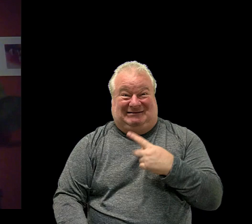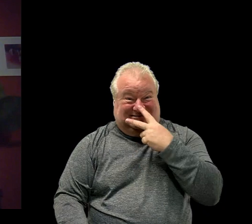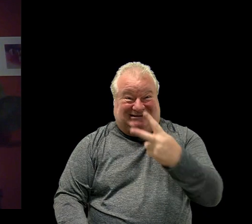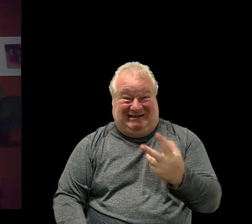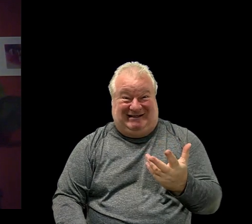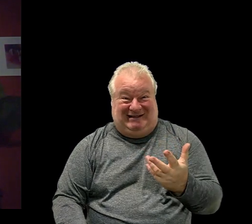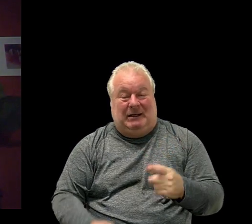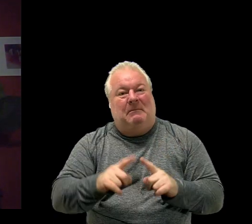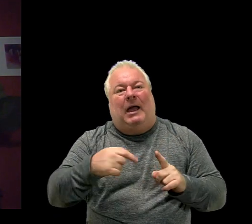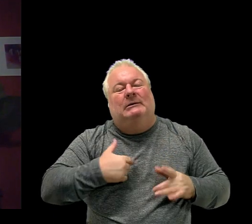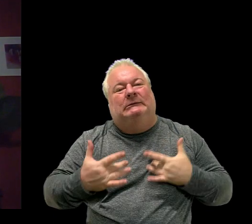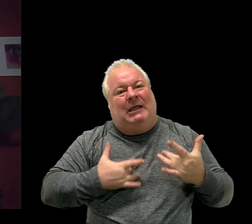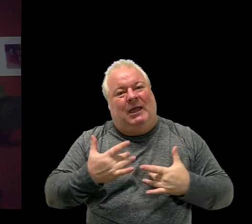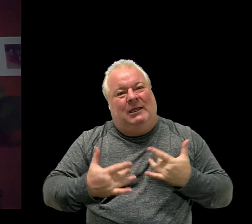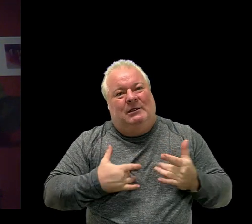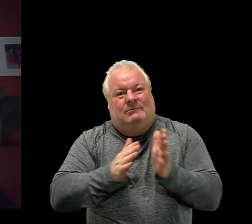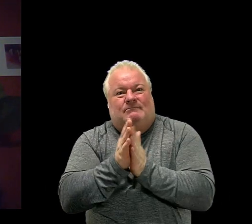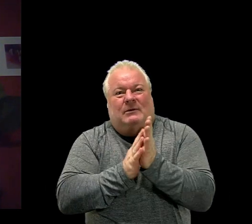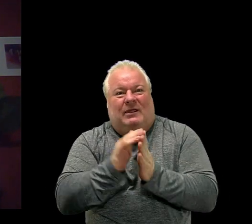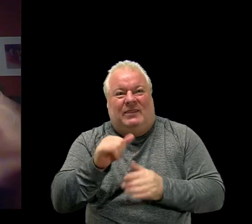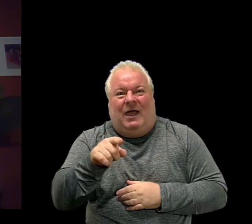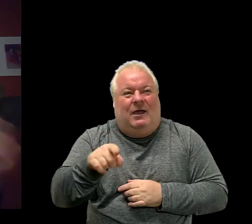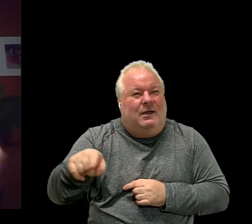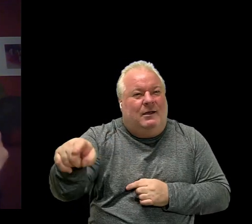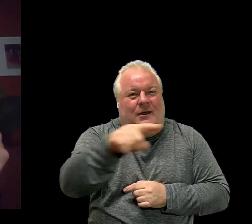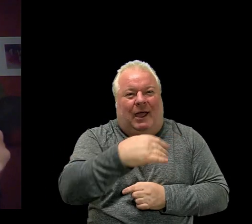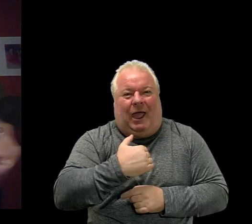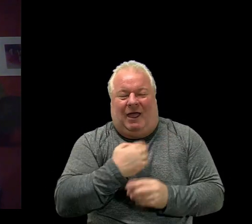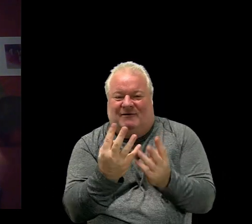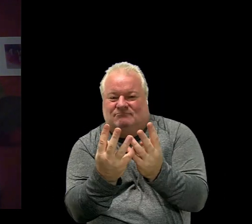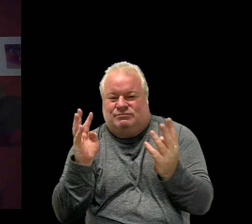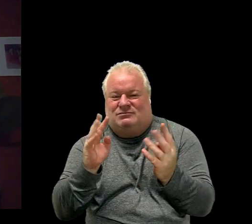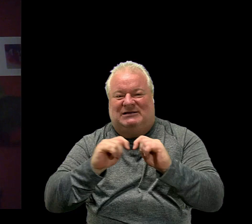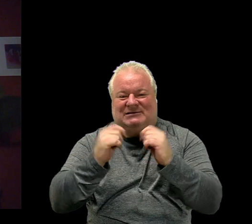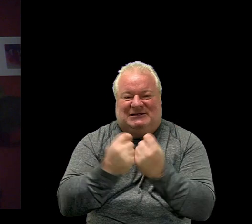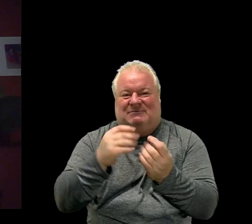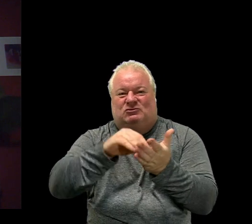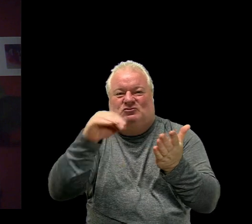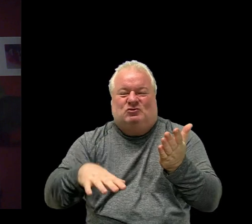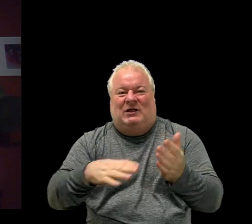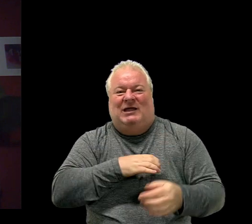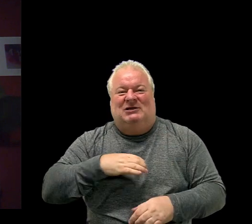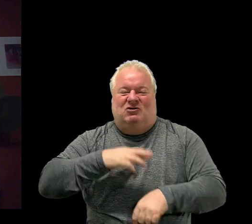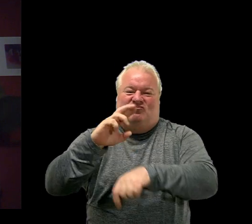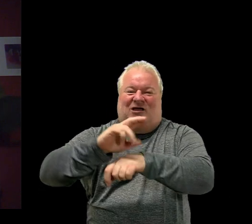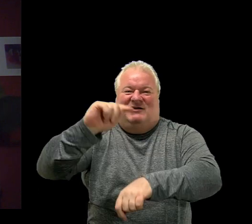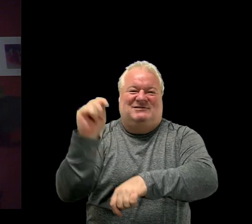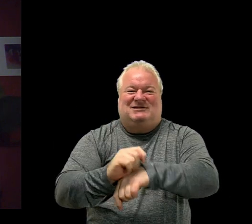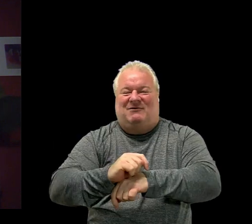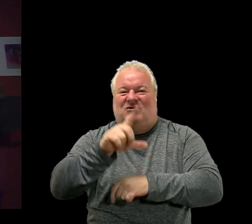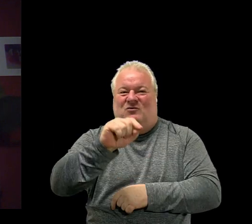excited that somewhere out there is my student council, Raymond Temple's Student Council